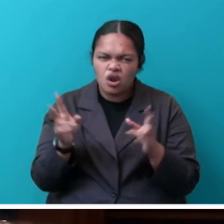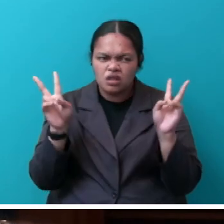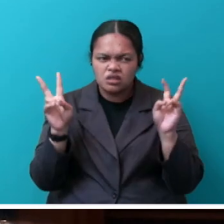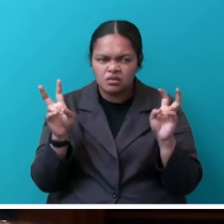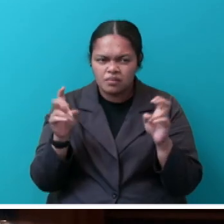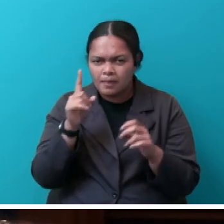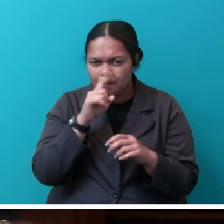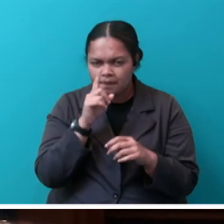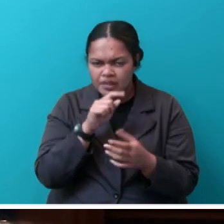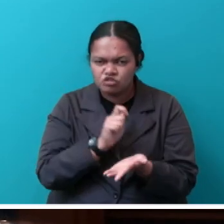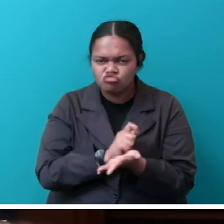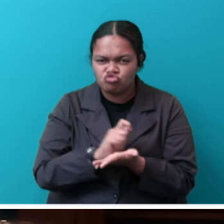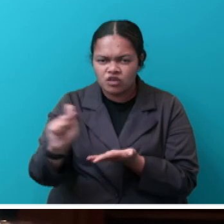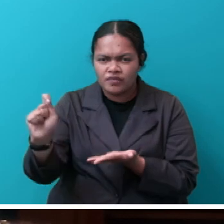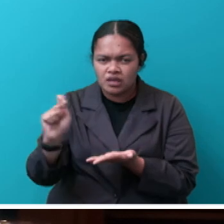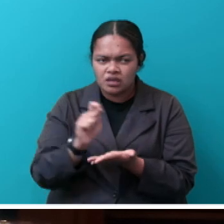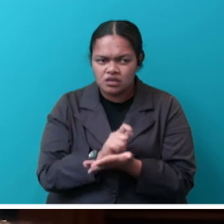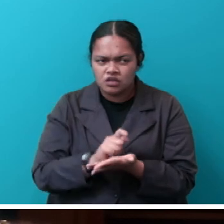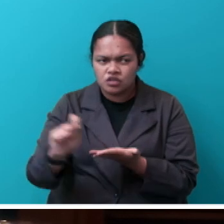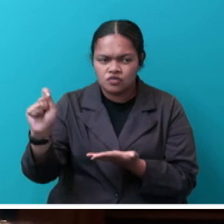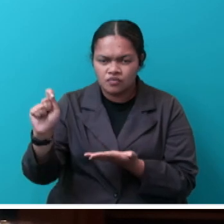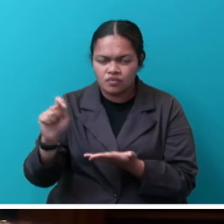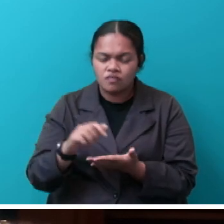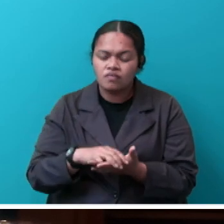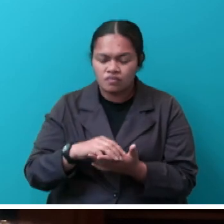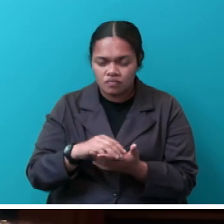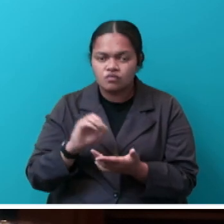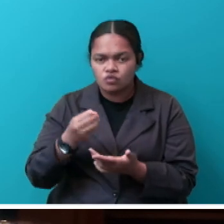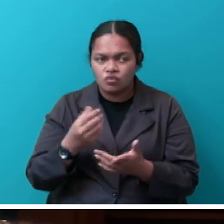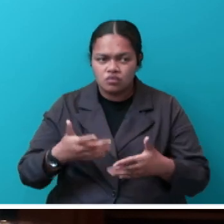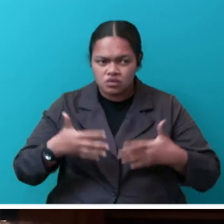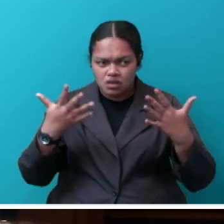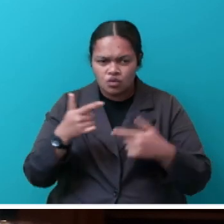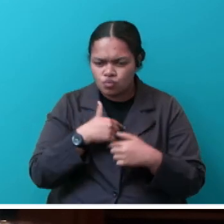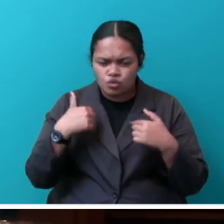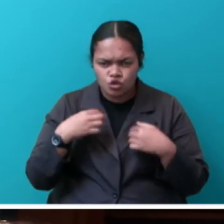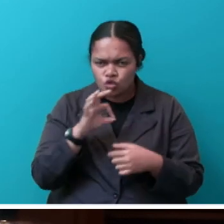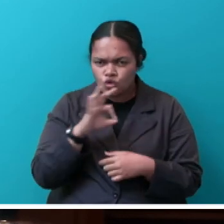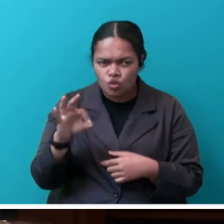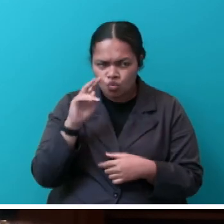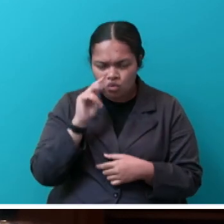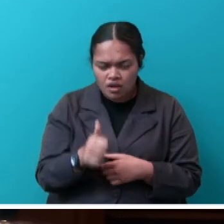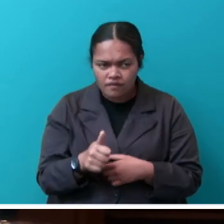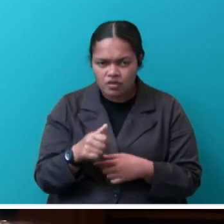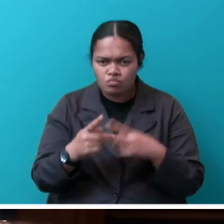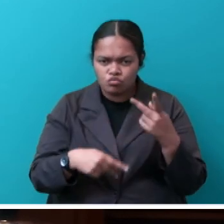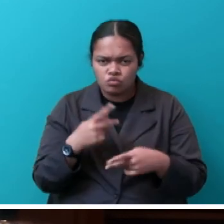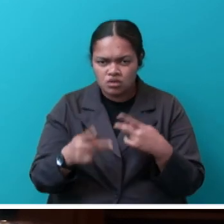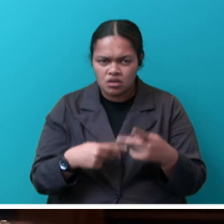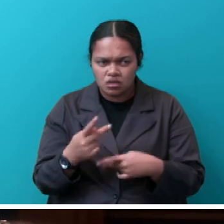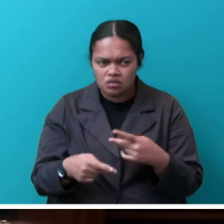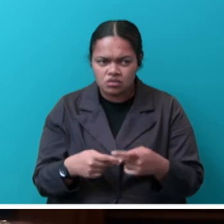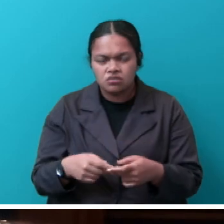people trafficking. We're pretty low on the scale, and if we don't look after our process as well, we